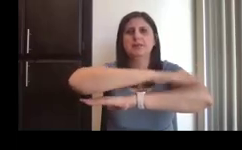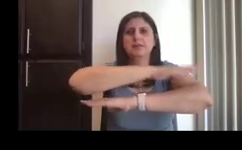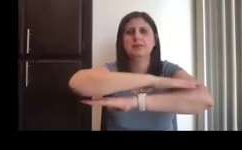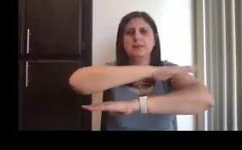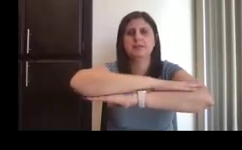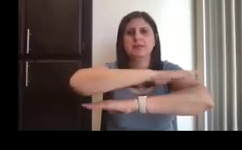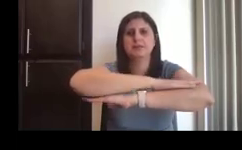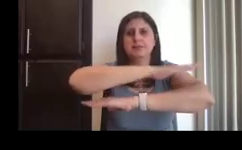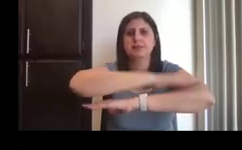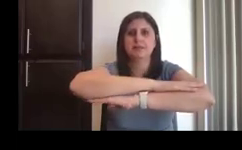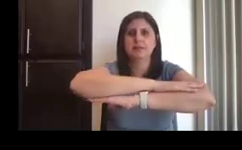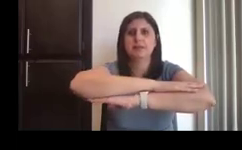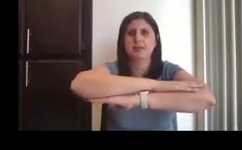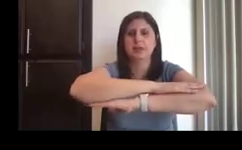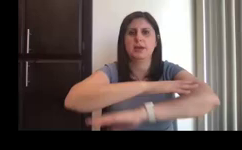Table.